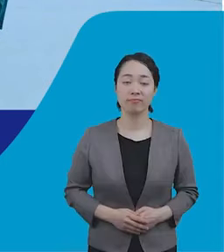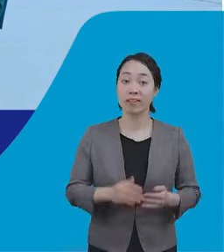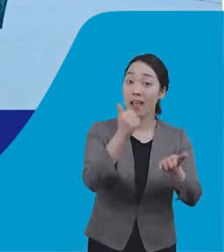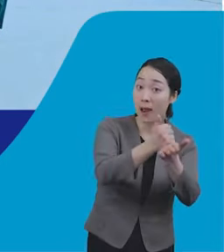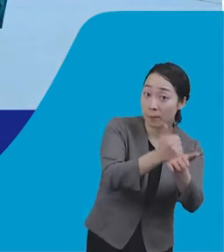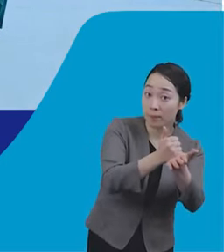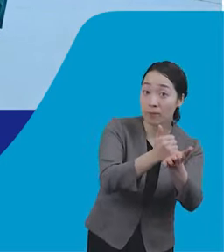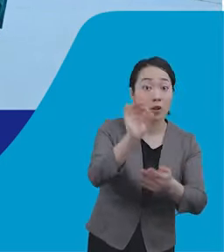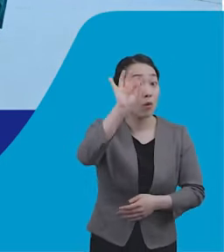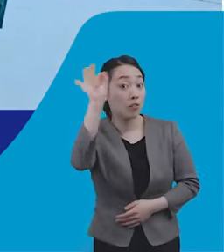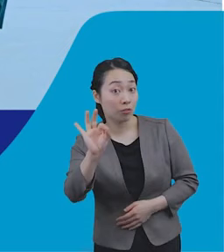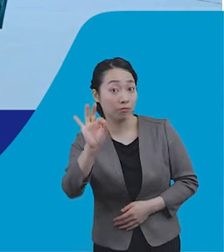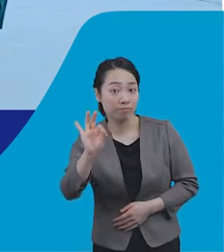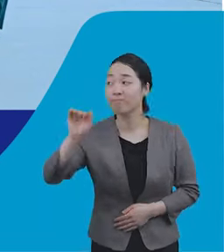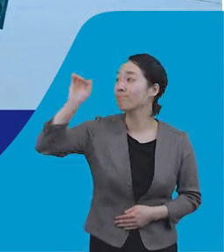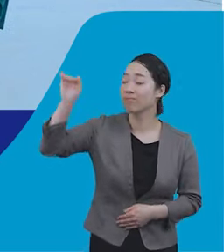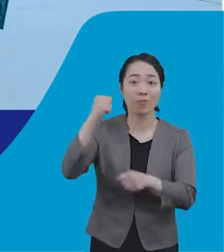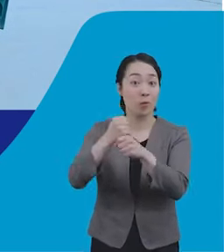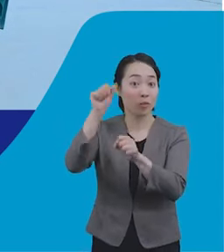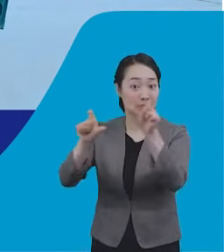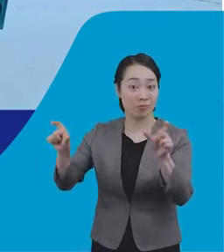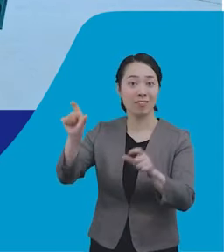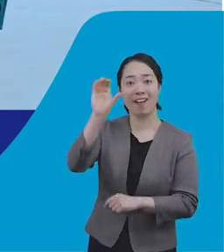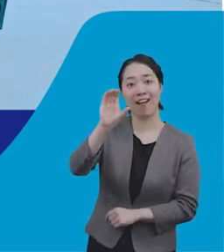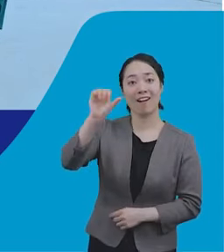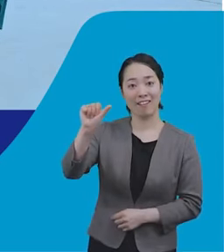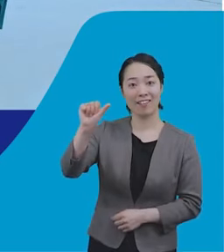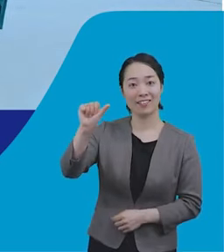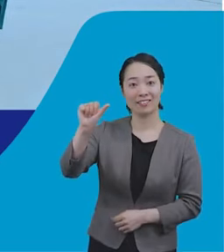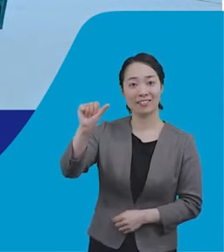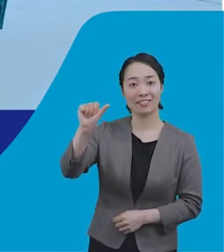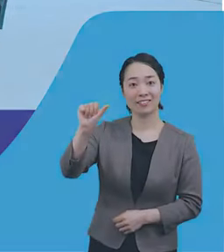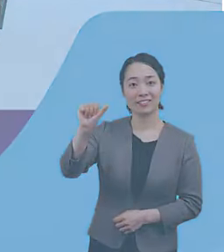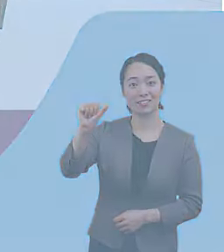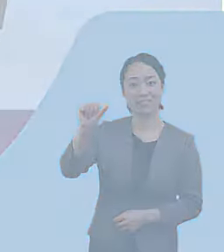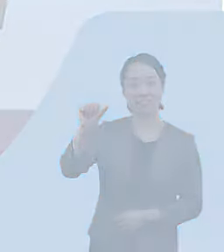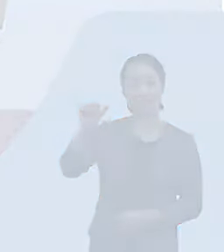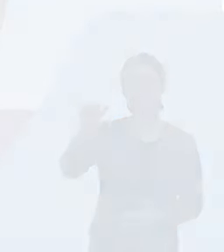If you require assistance or have any questions, please contact a cabin attendant.